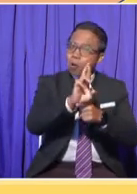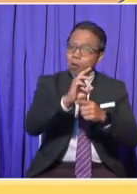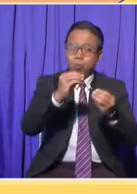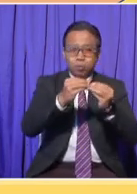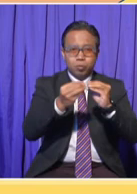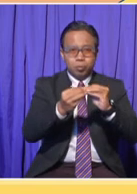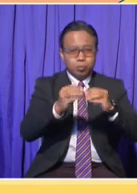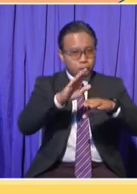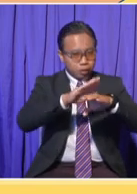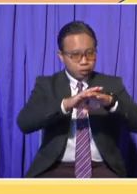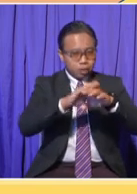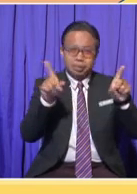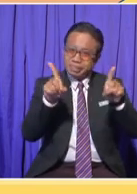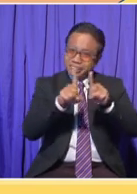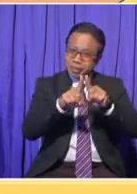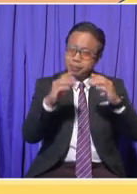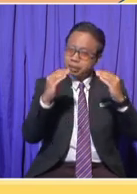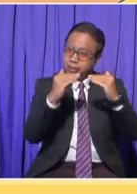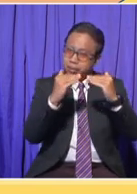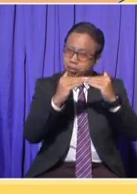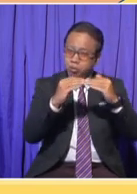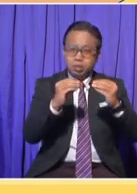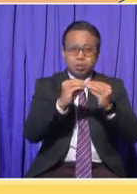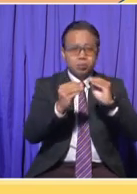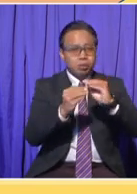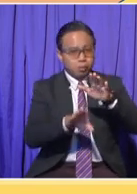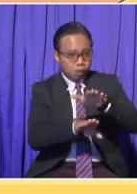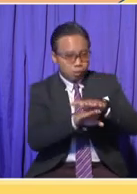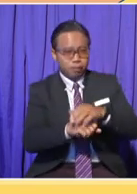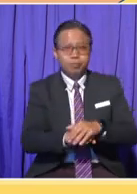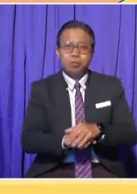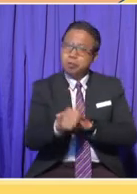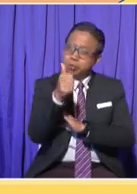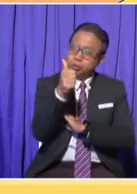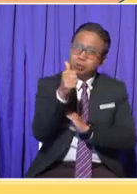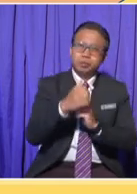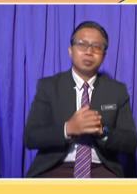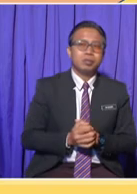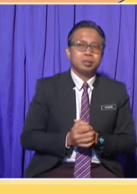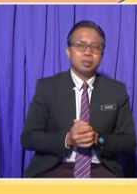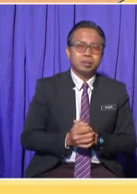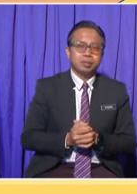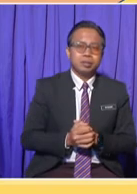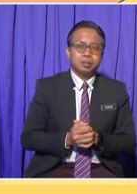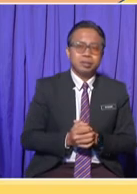numerator is equal to the denominator. Very good.